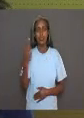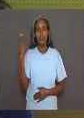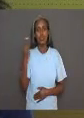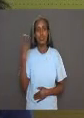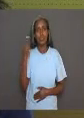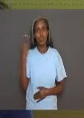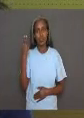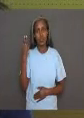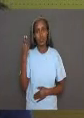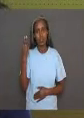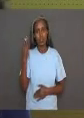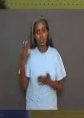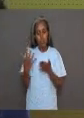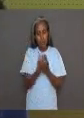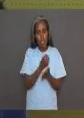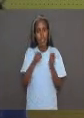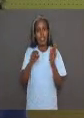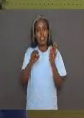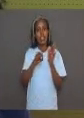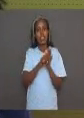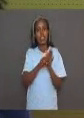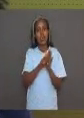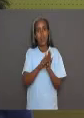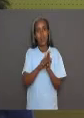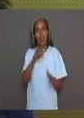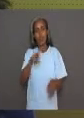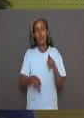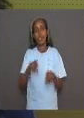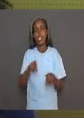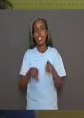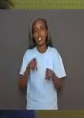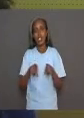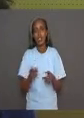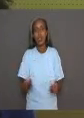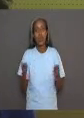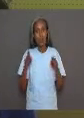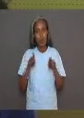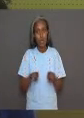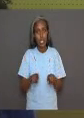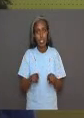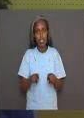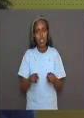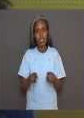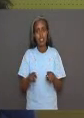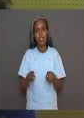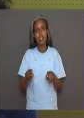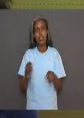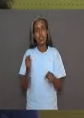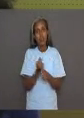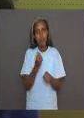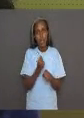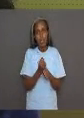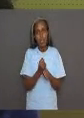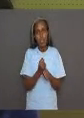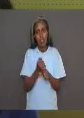to take a sample of a population when it is impractical to